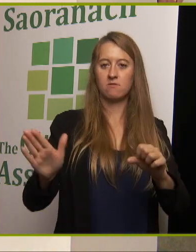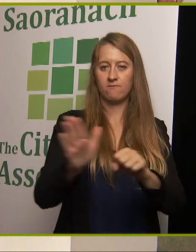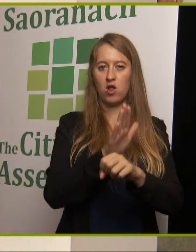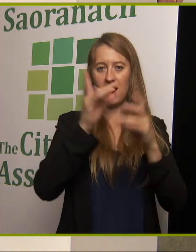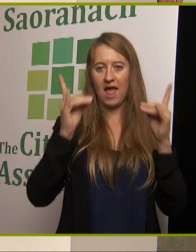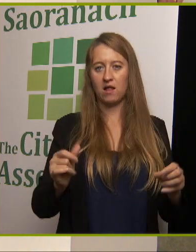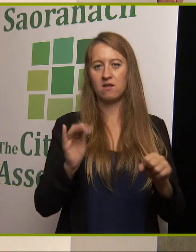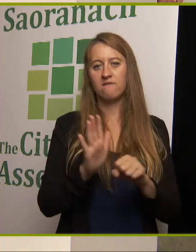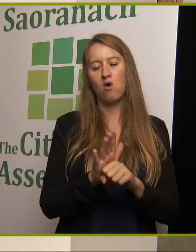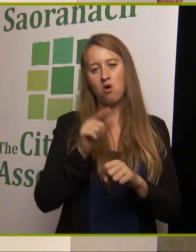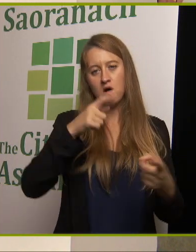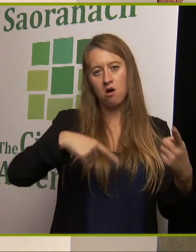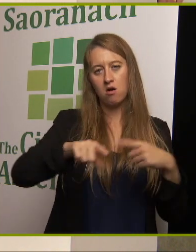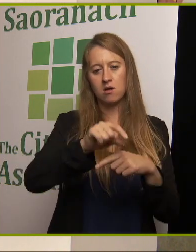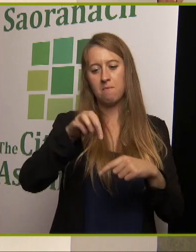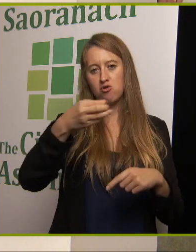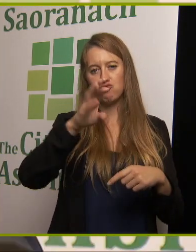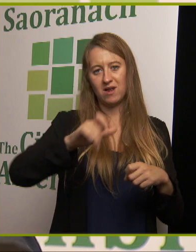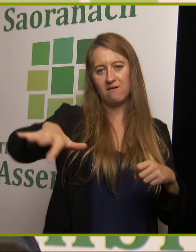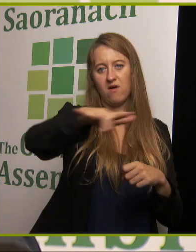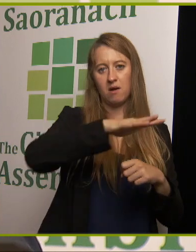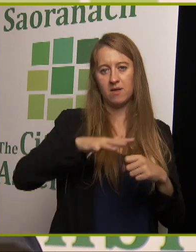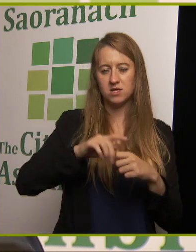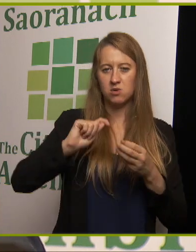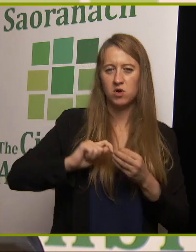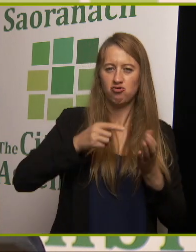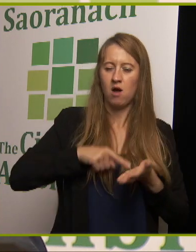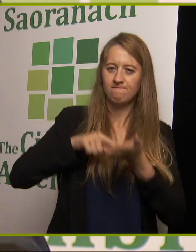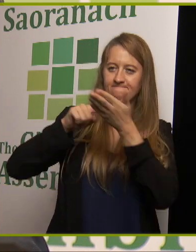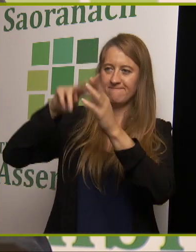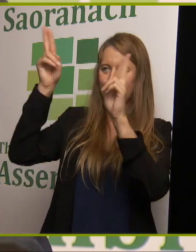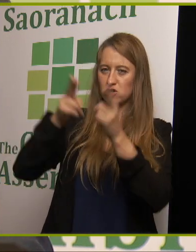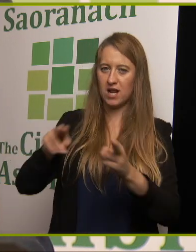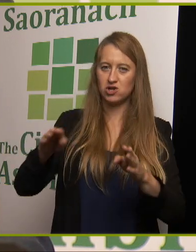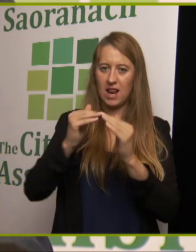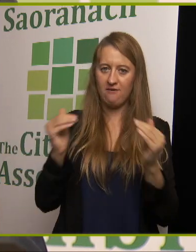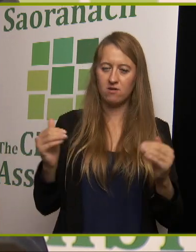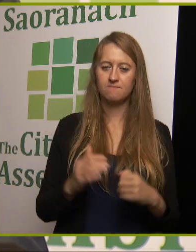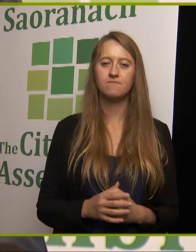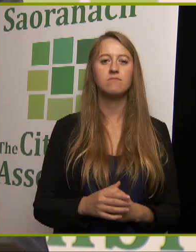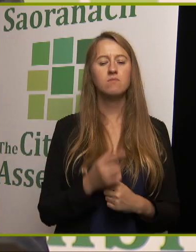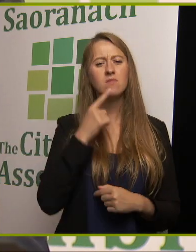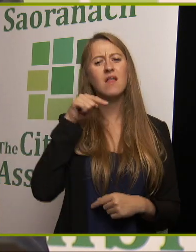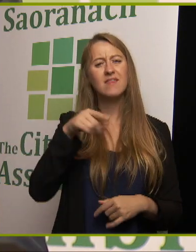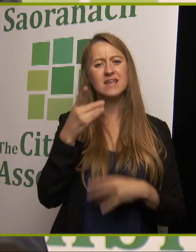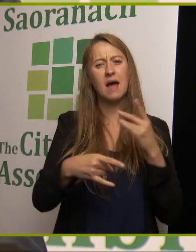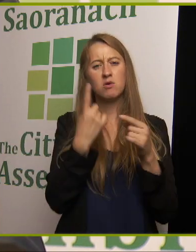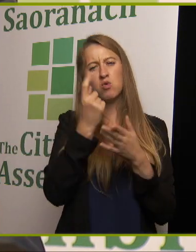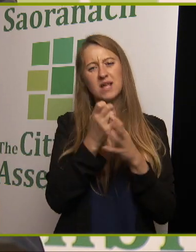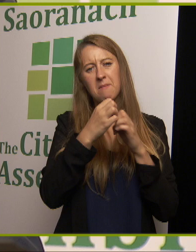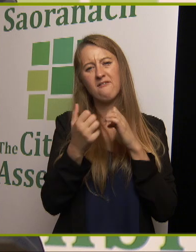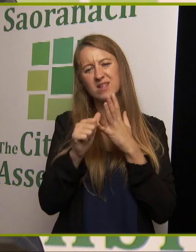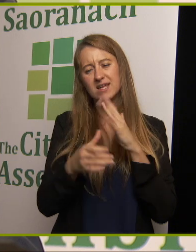aggregate those to an international level. Okay? We do this about once every 6 years. The next slide I'll show you is